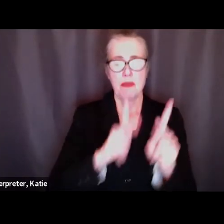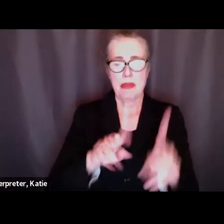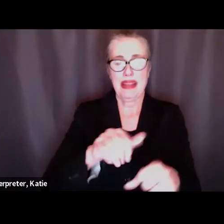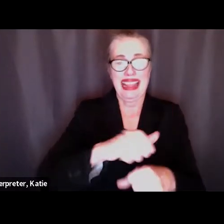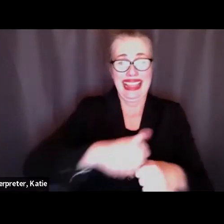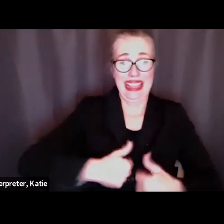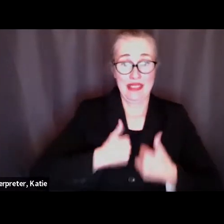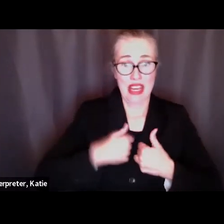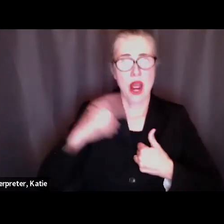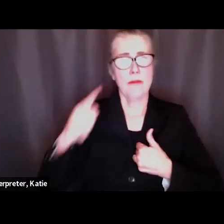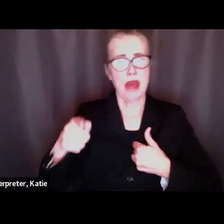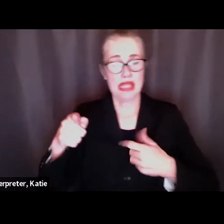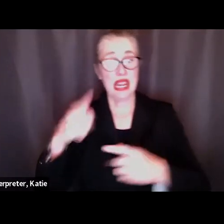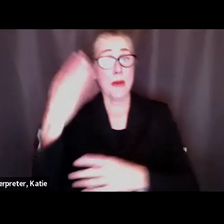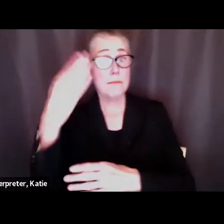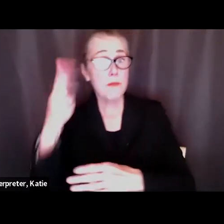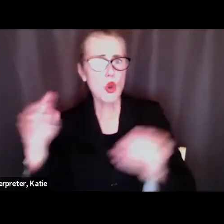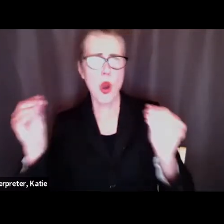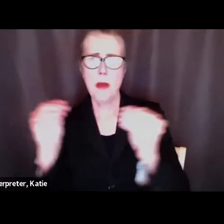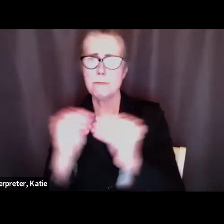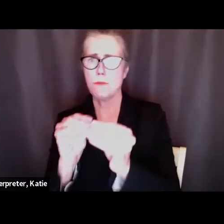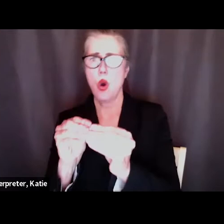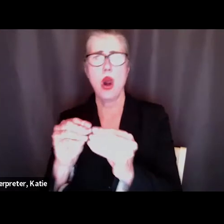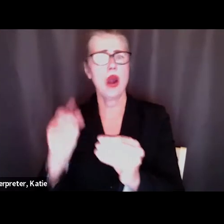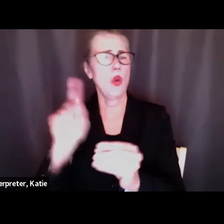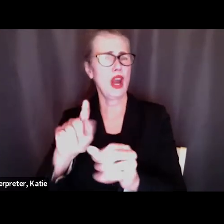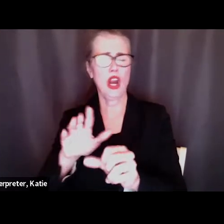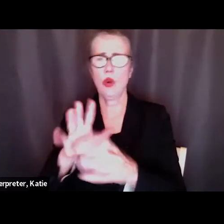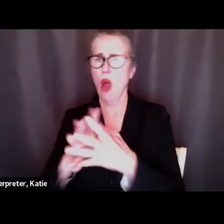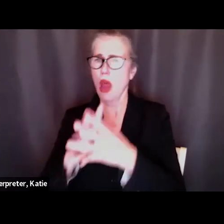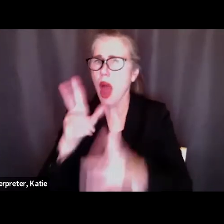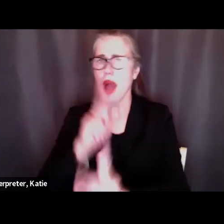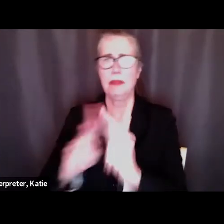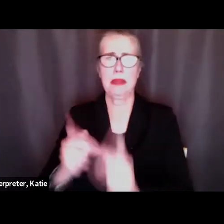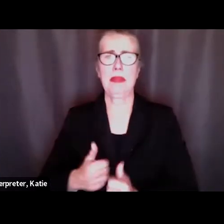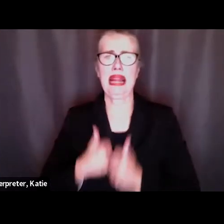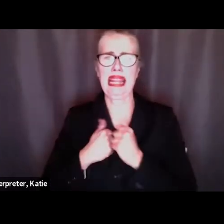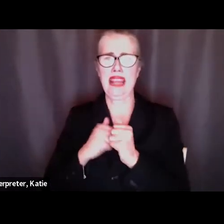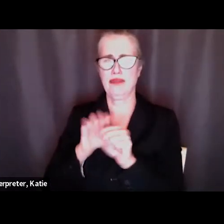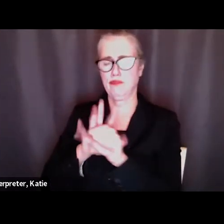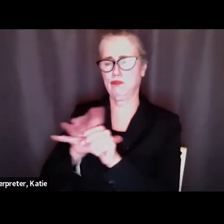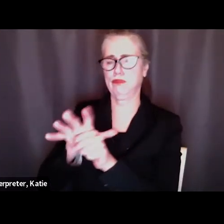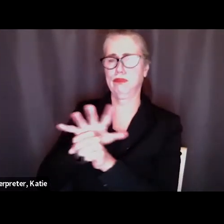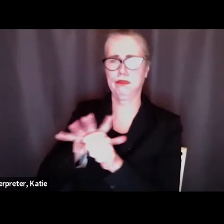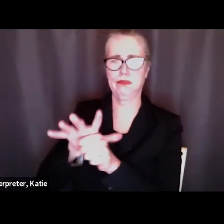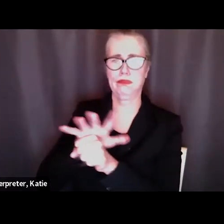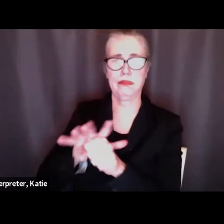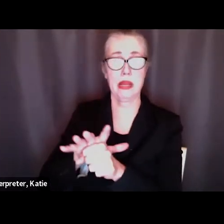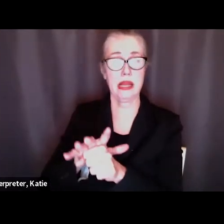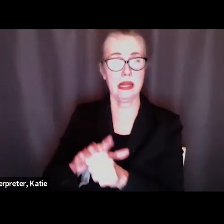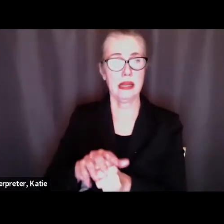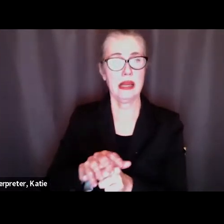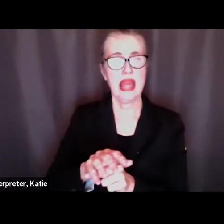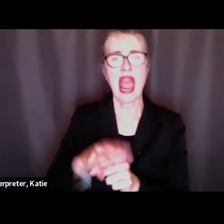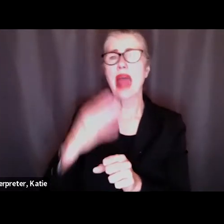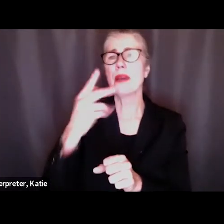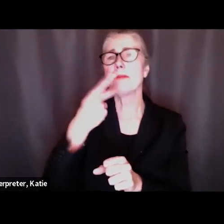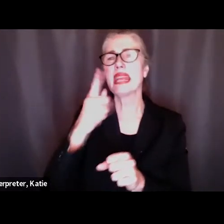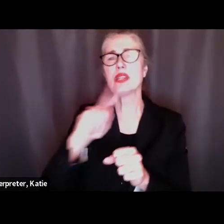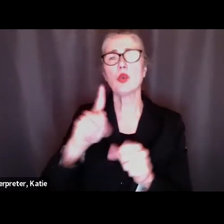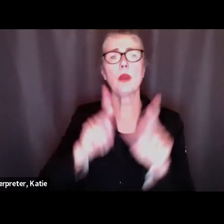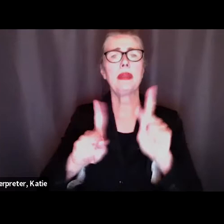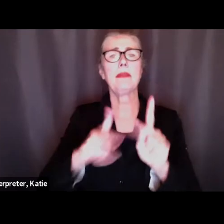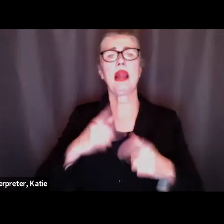your highest density and so what this um map has done by doing that uh by